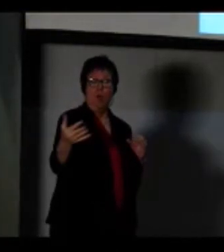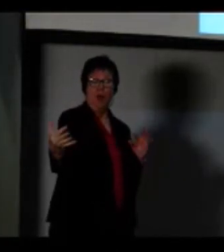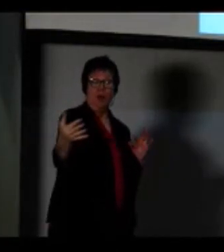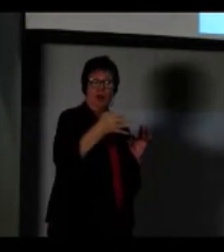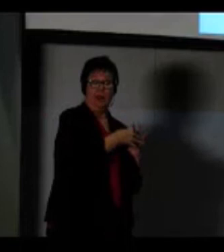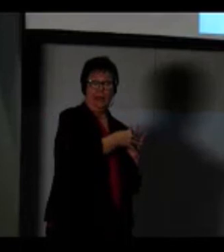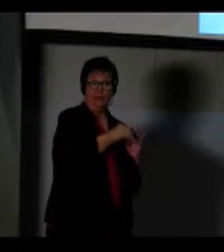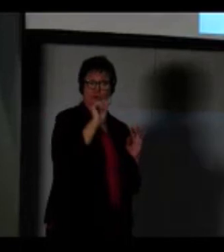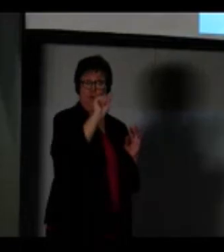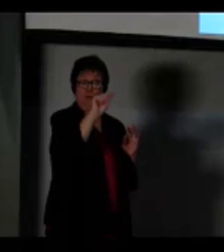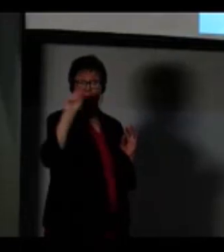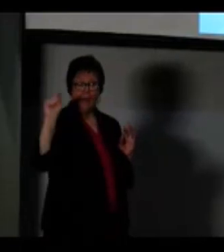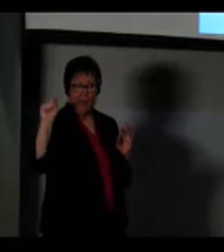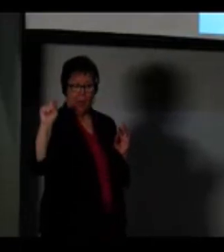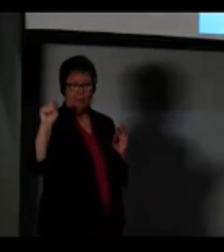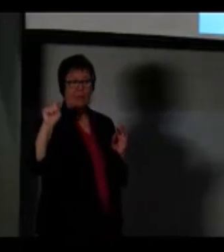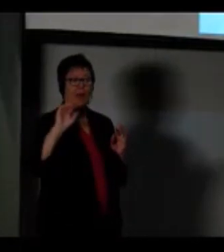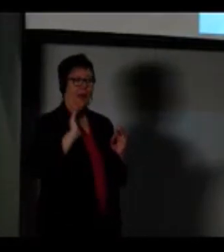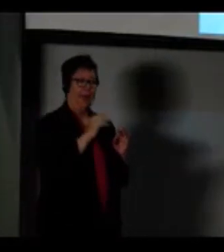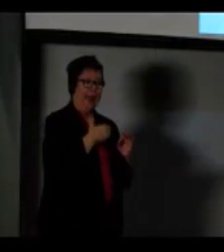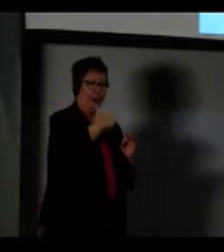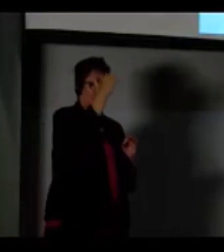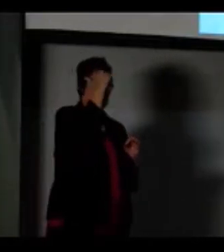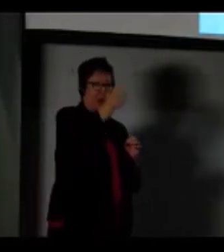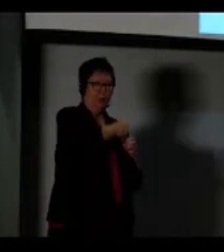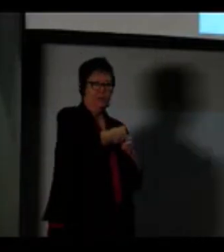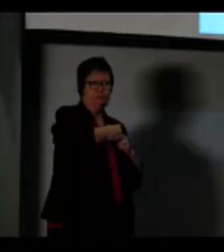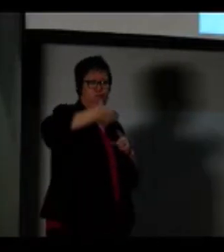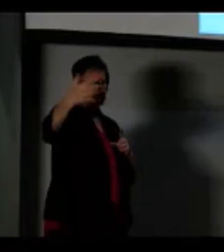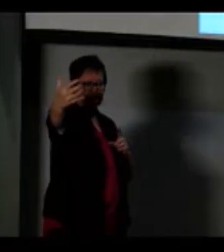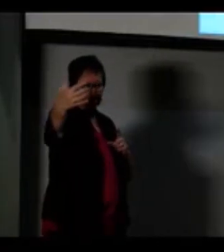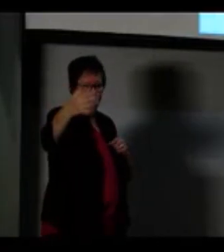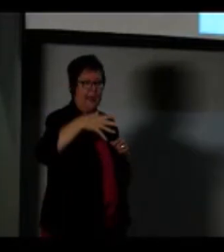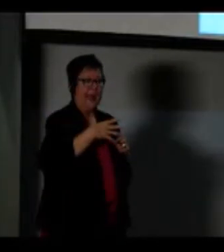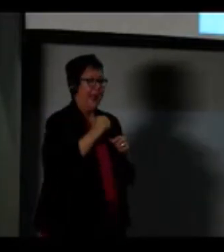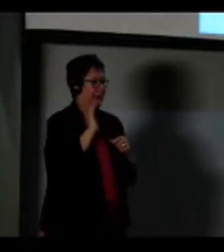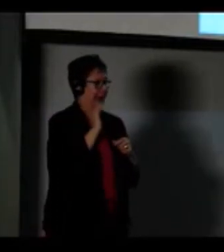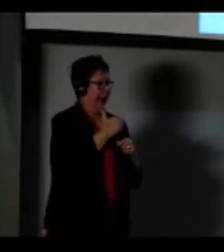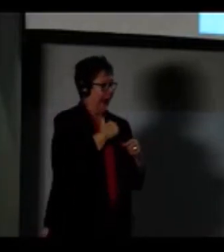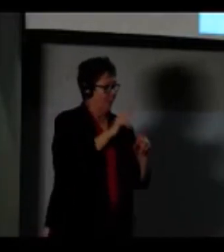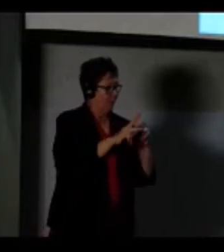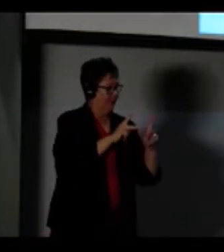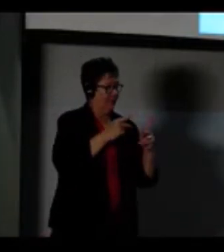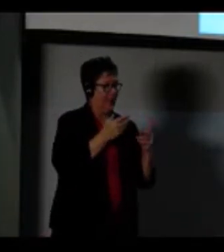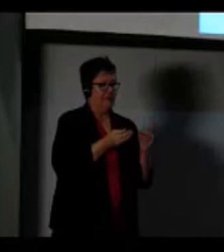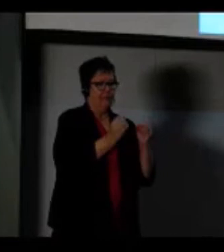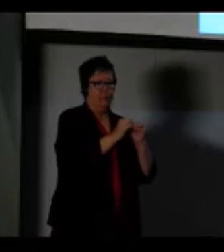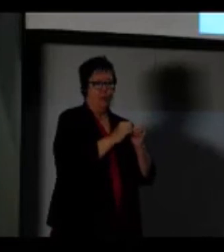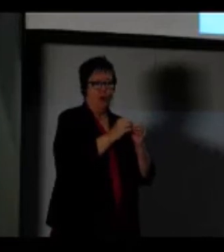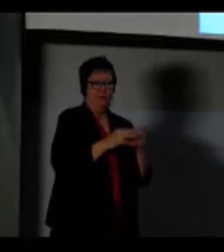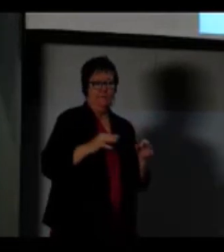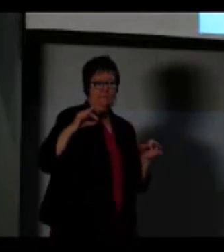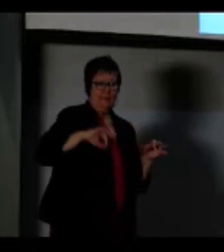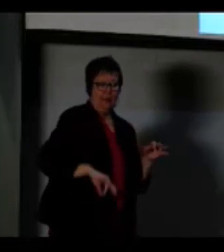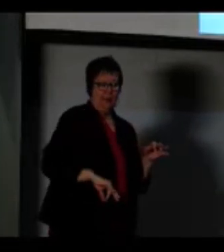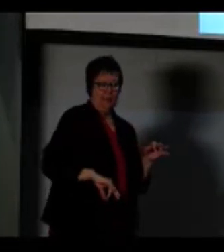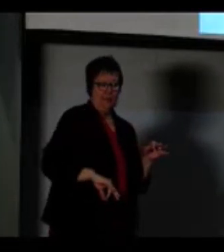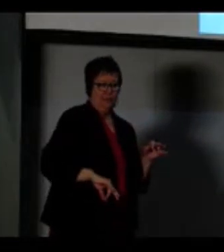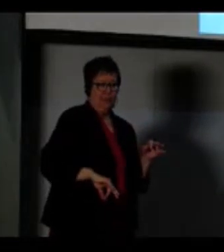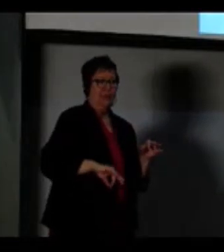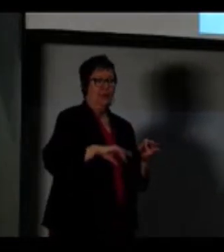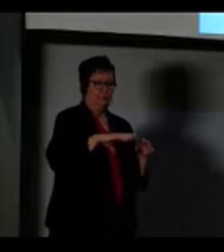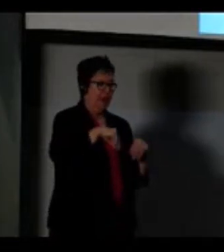link to these sources, we extend our knowledge and we provide value to our holdings by providing the context for our